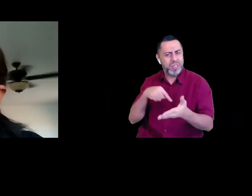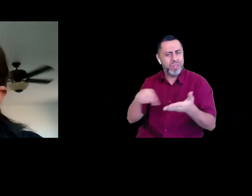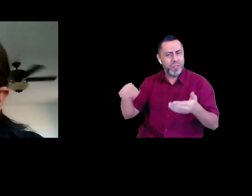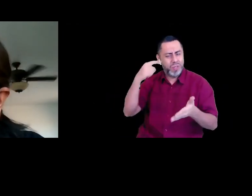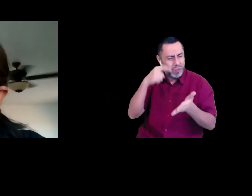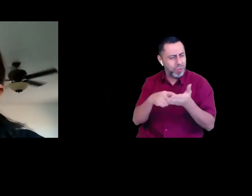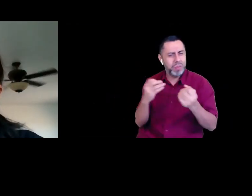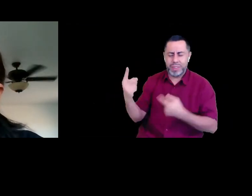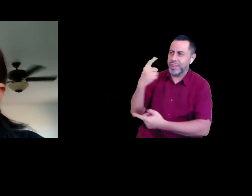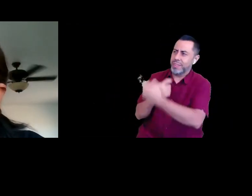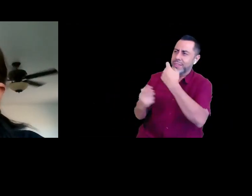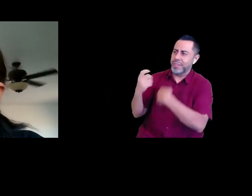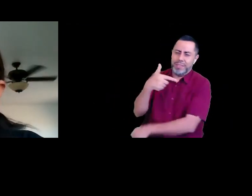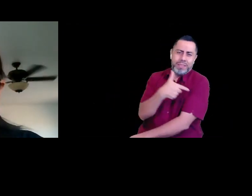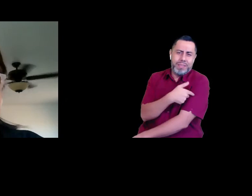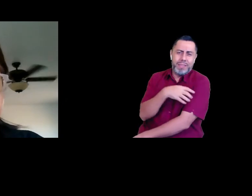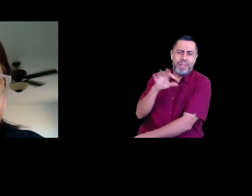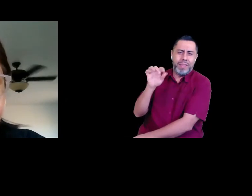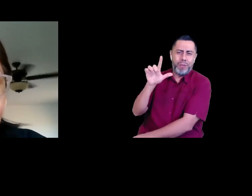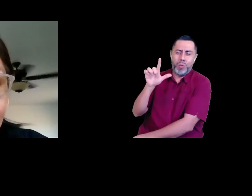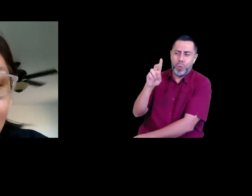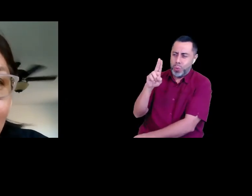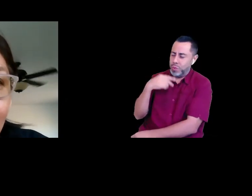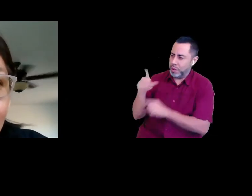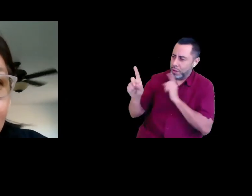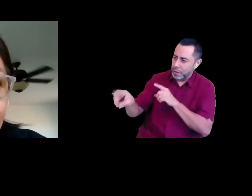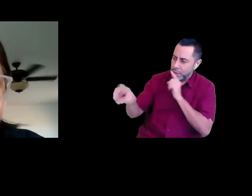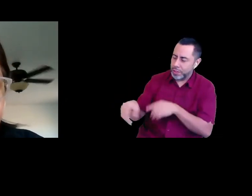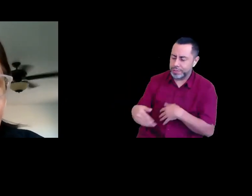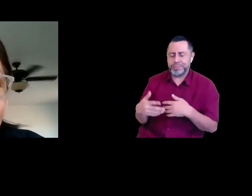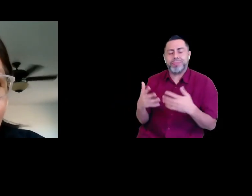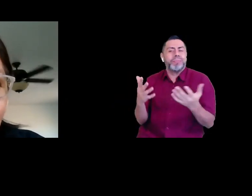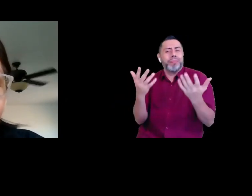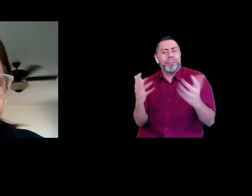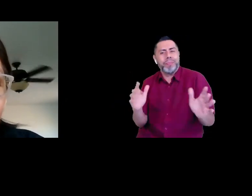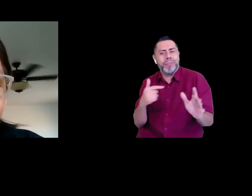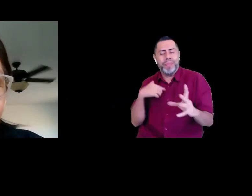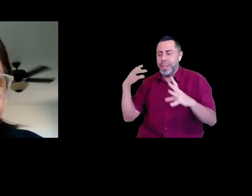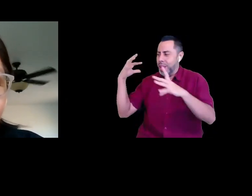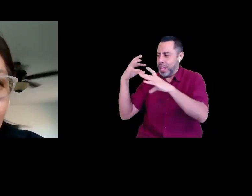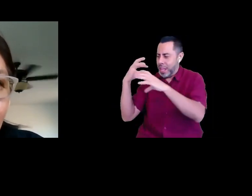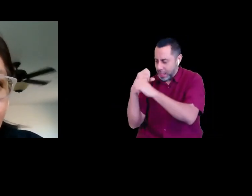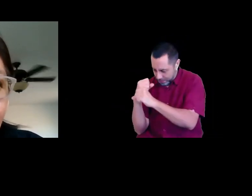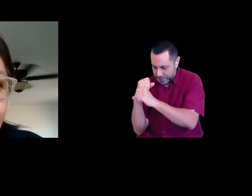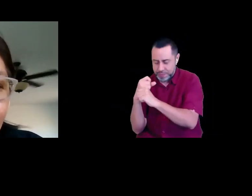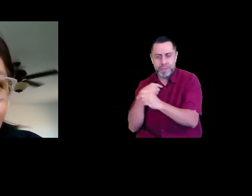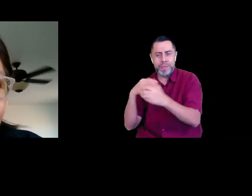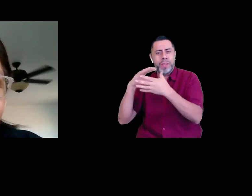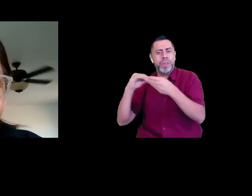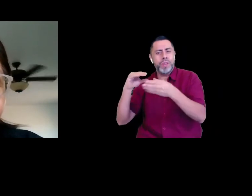on being a CHR. I hope I've shed some light on my work.